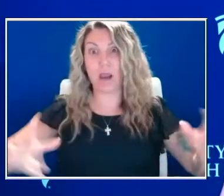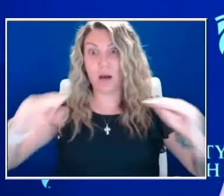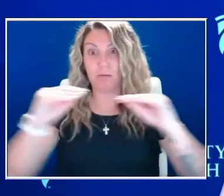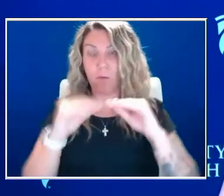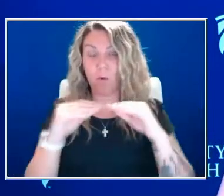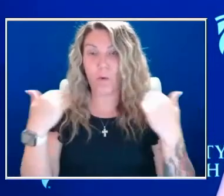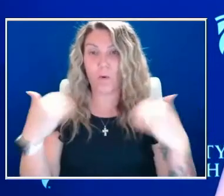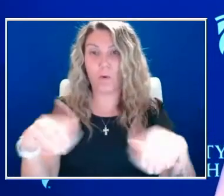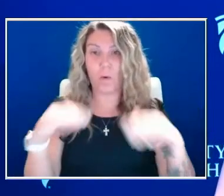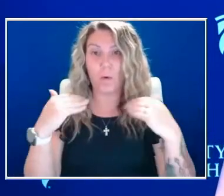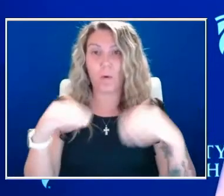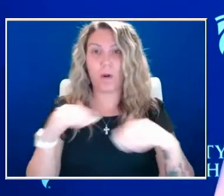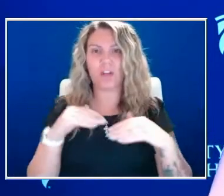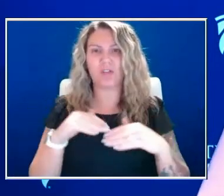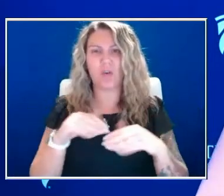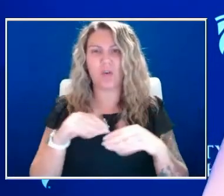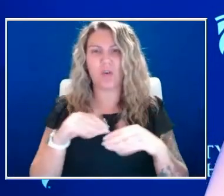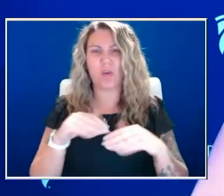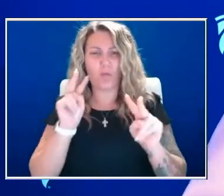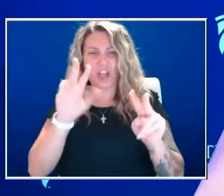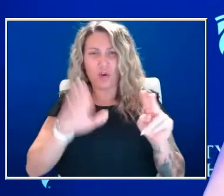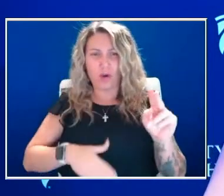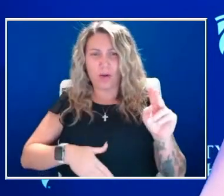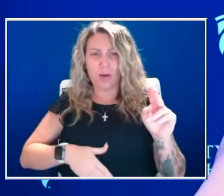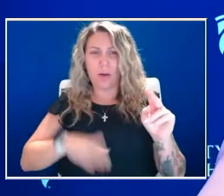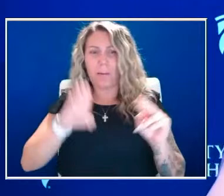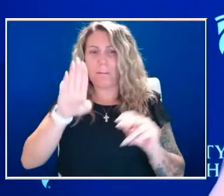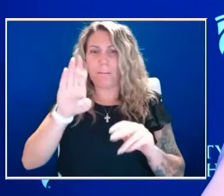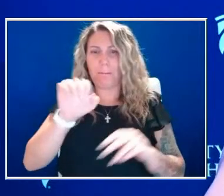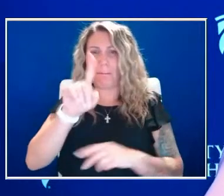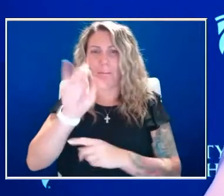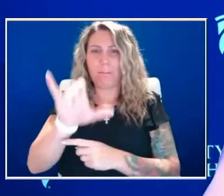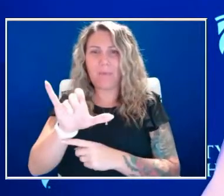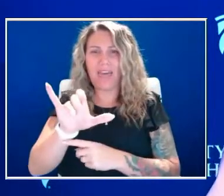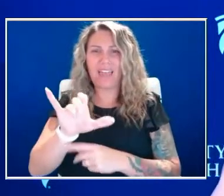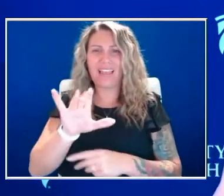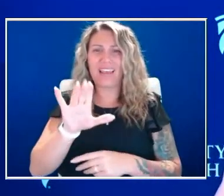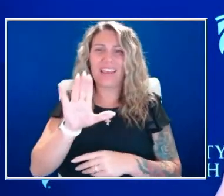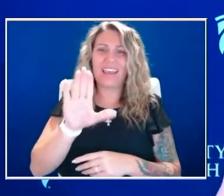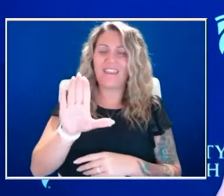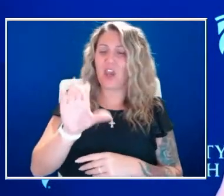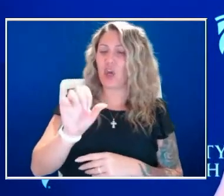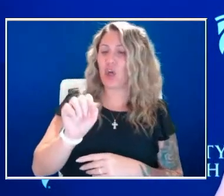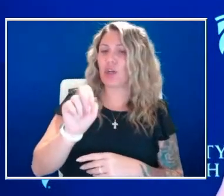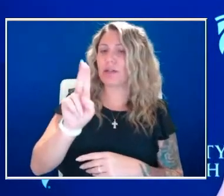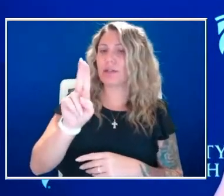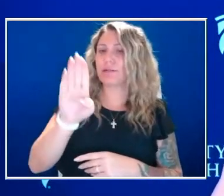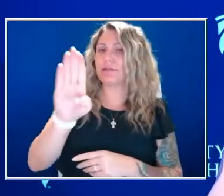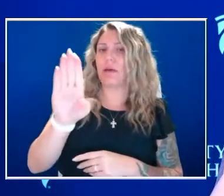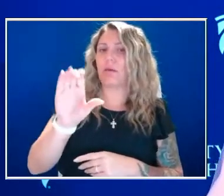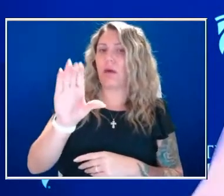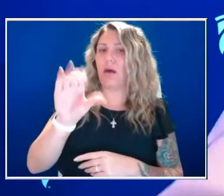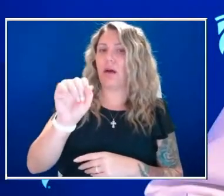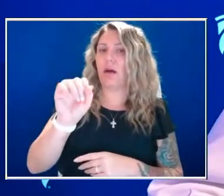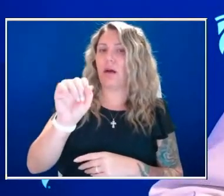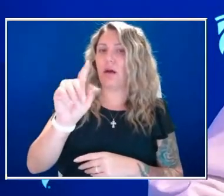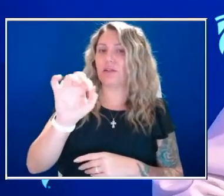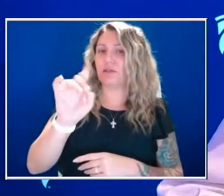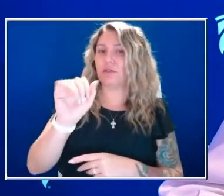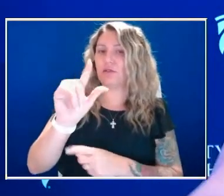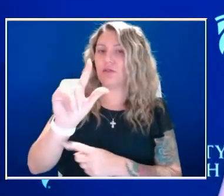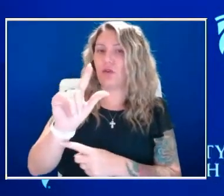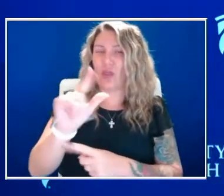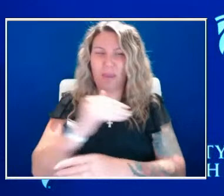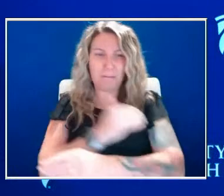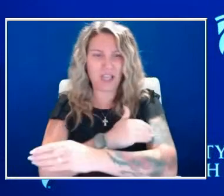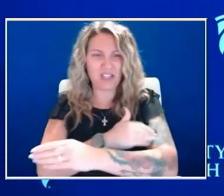child's belly. Are they using their subcostal or belly to muscles to breathe? Are they really sucking in from